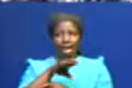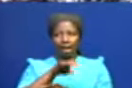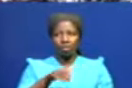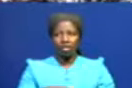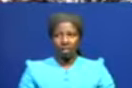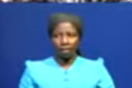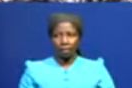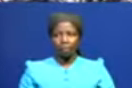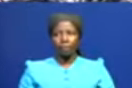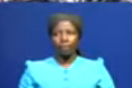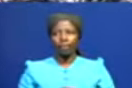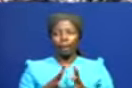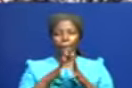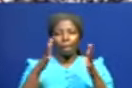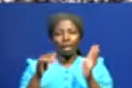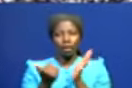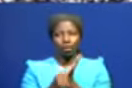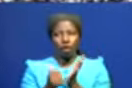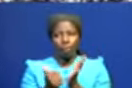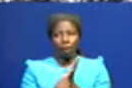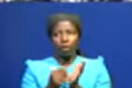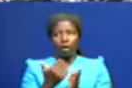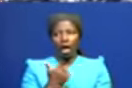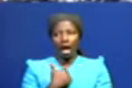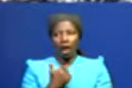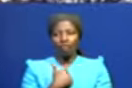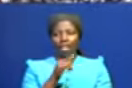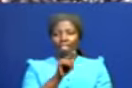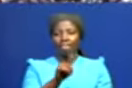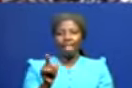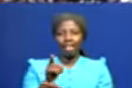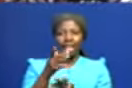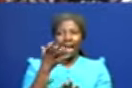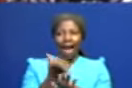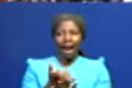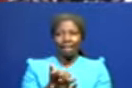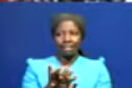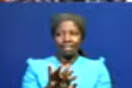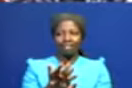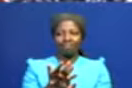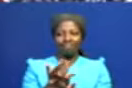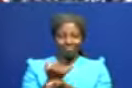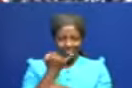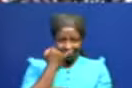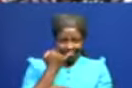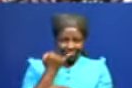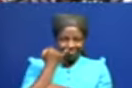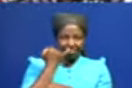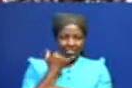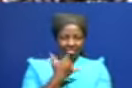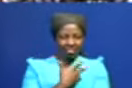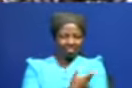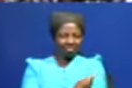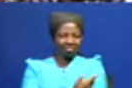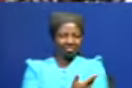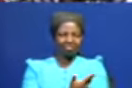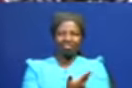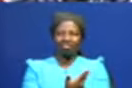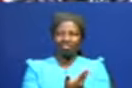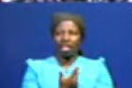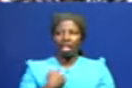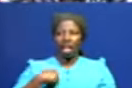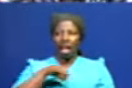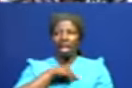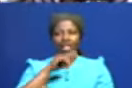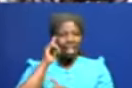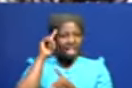the biggest problem we are having are those the hard drugs and therefore we are looking into ways of being able to go